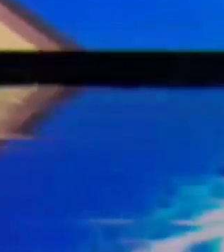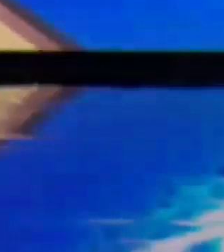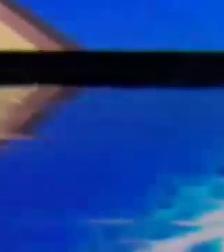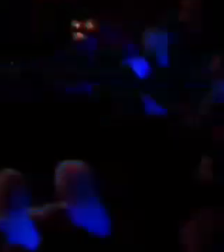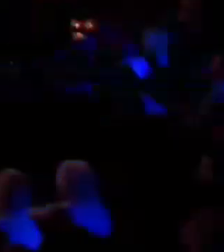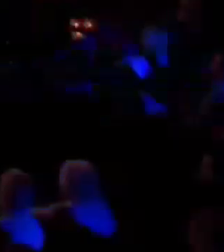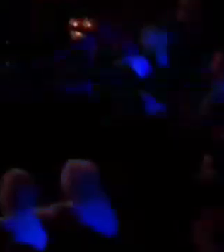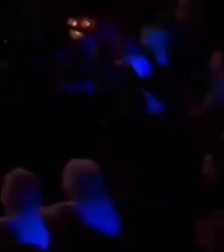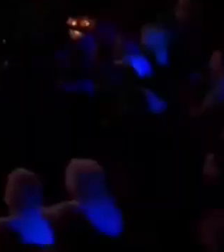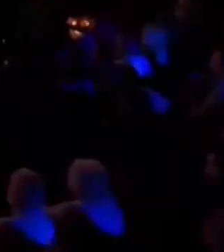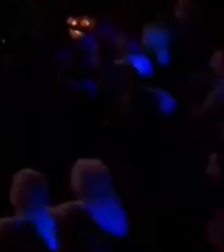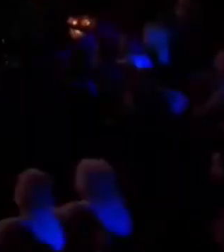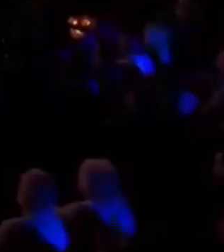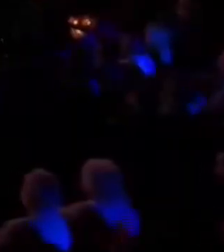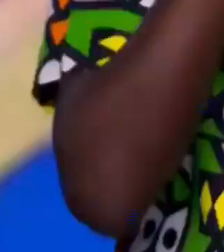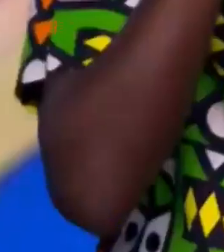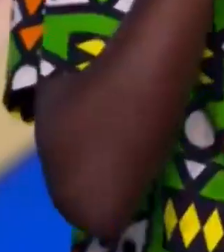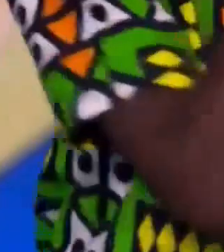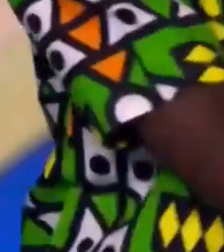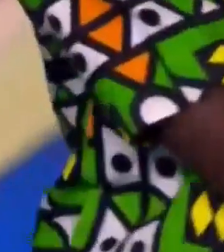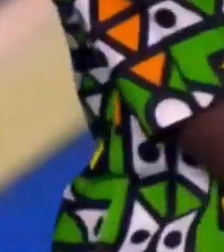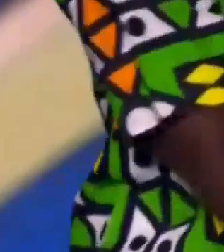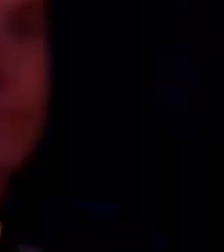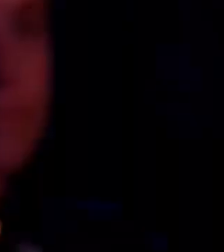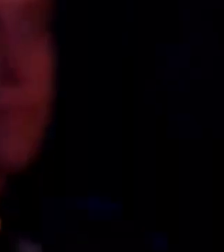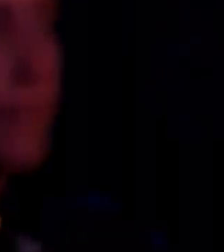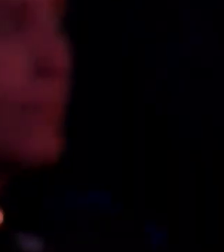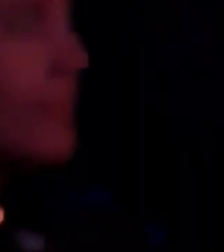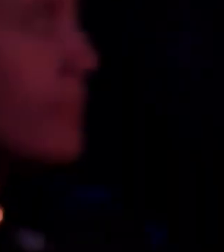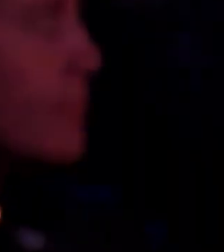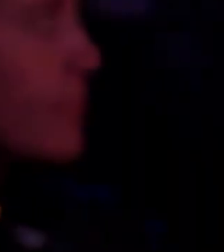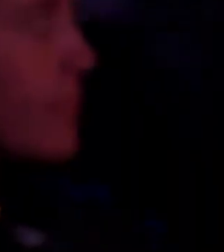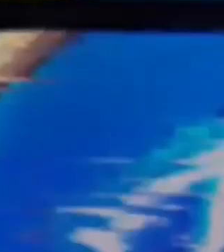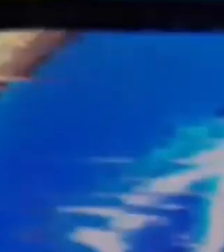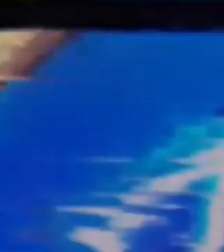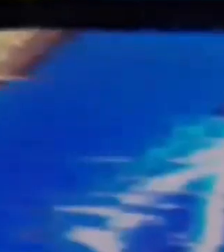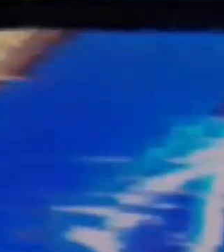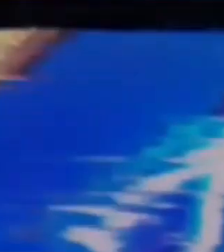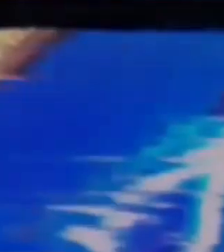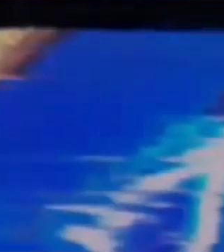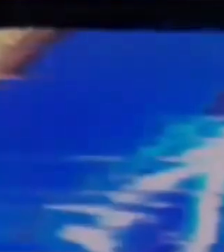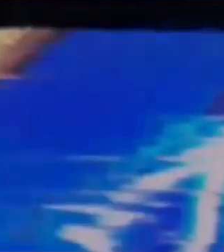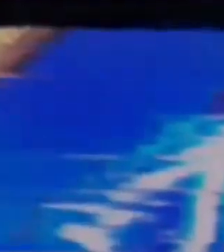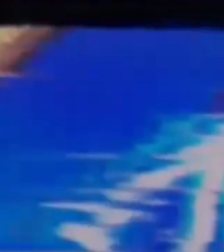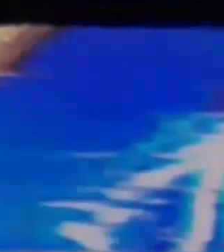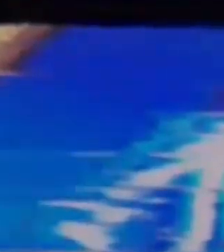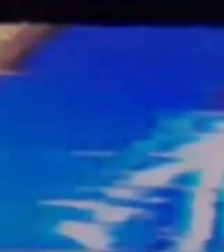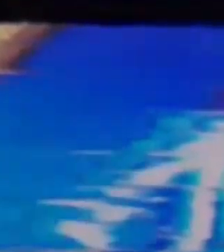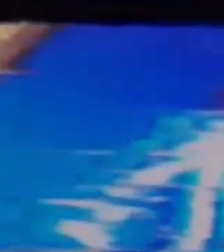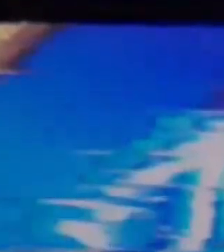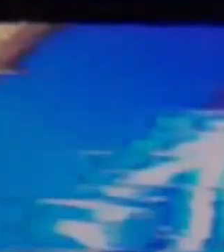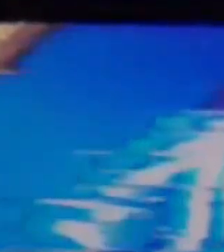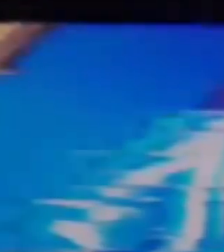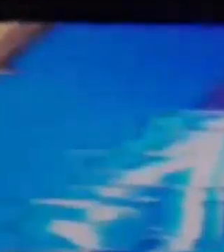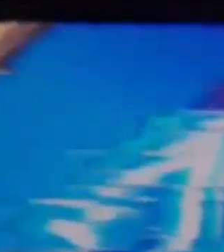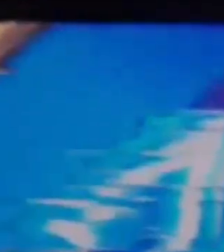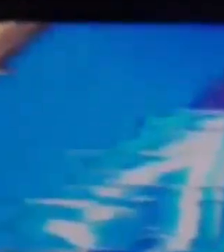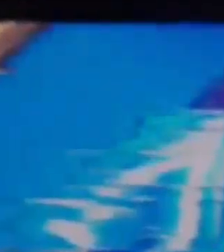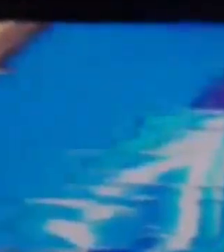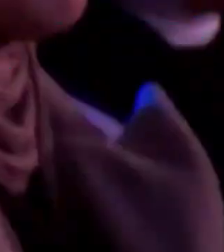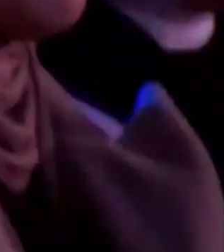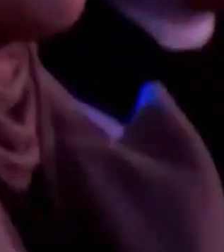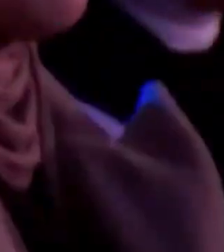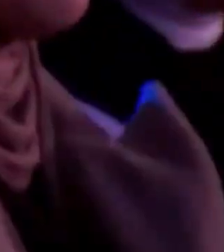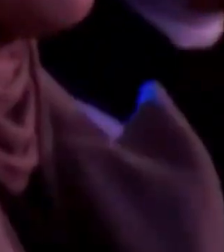How are you guys? Hi Simon. How are you doing? We are good. We are so